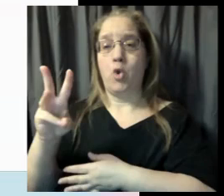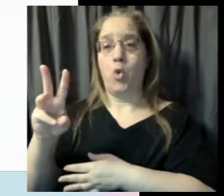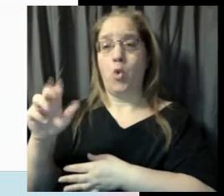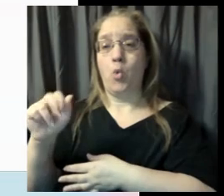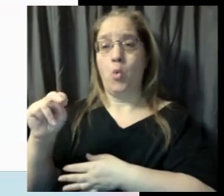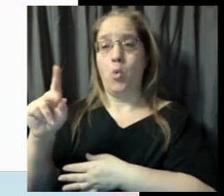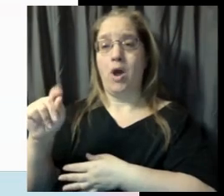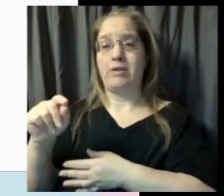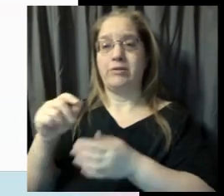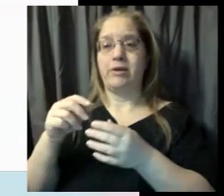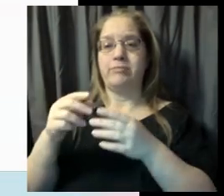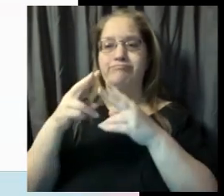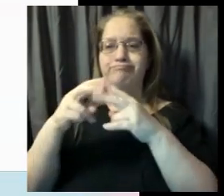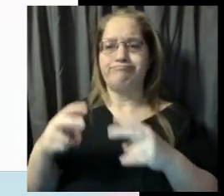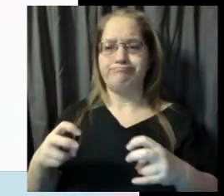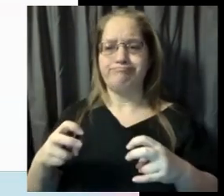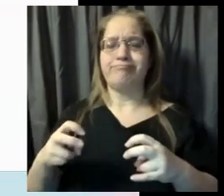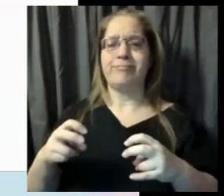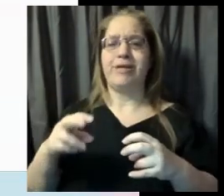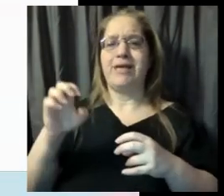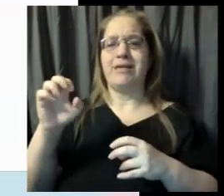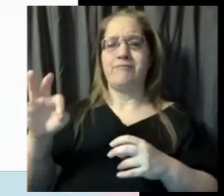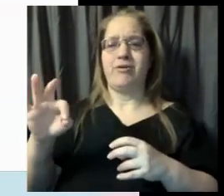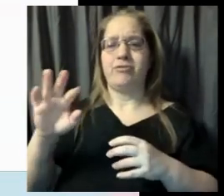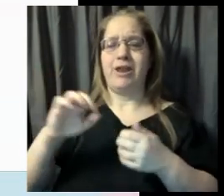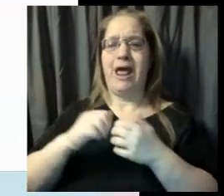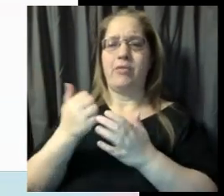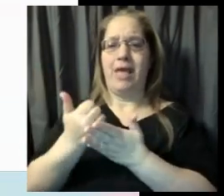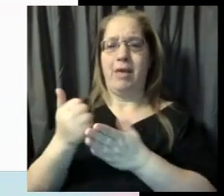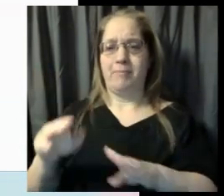of executive function and their role in shaping behavior.